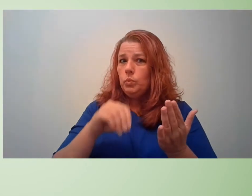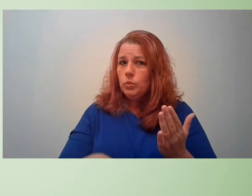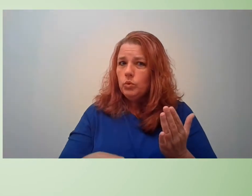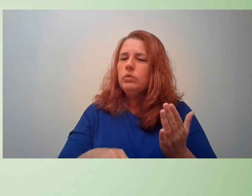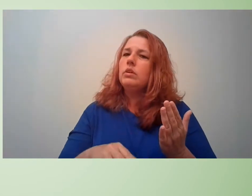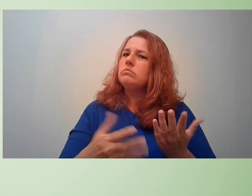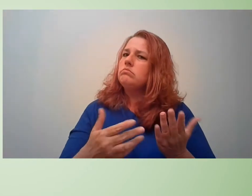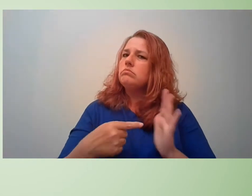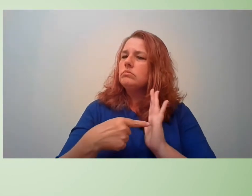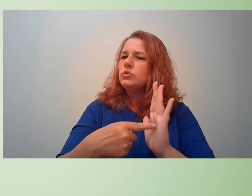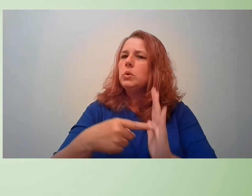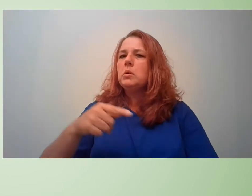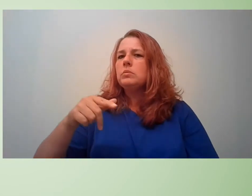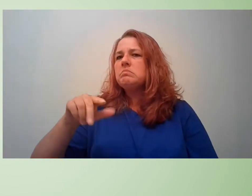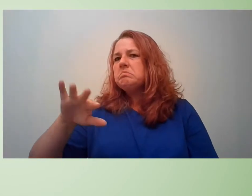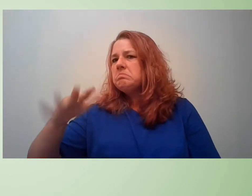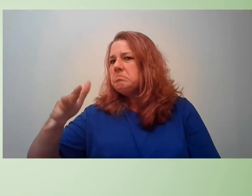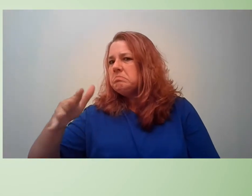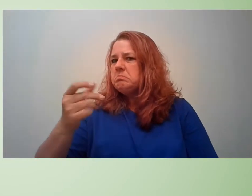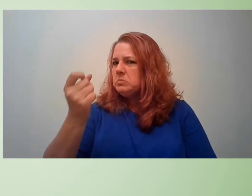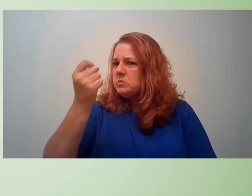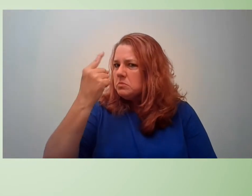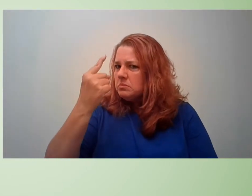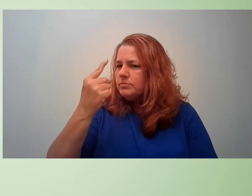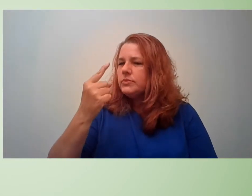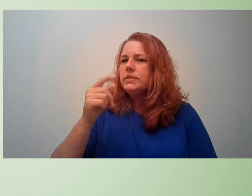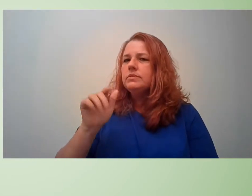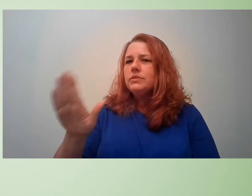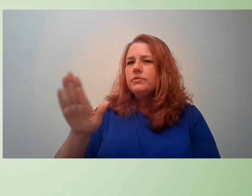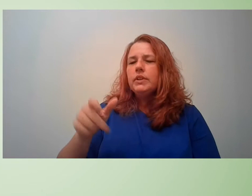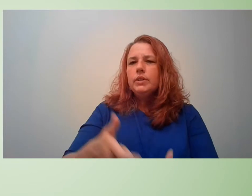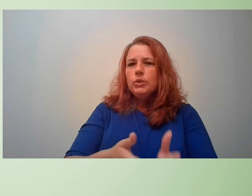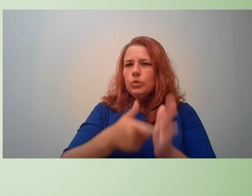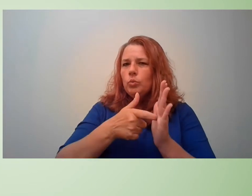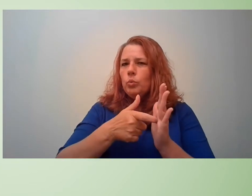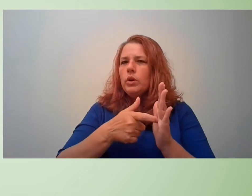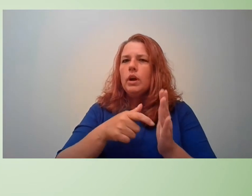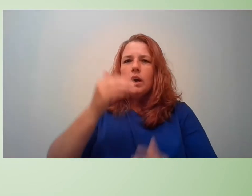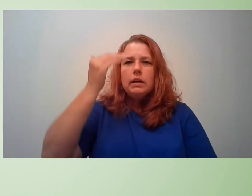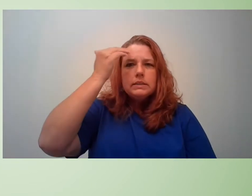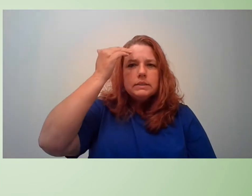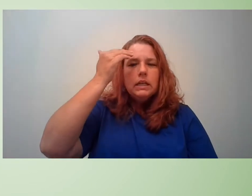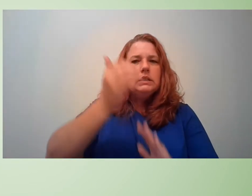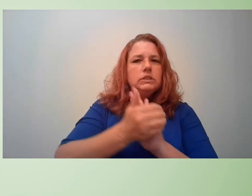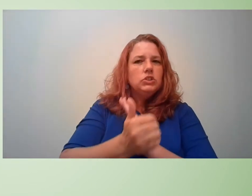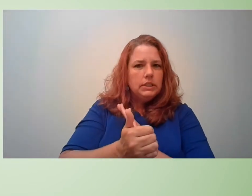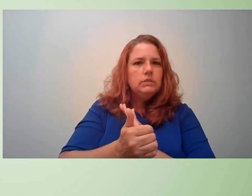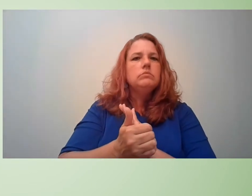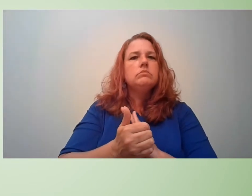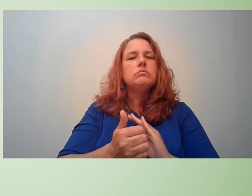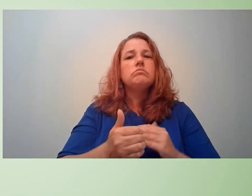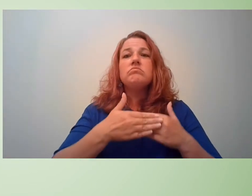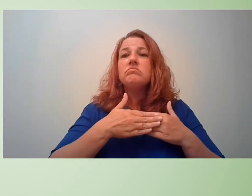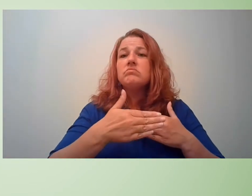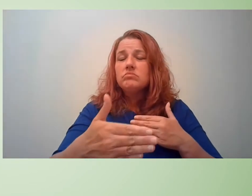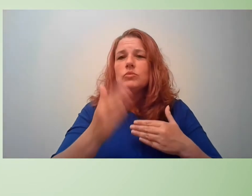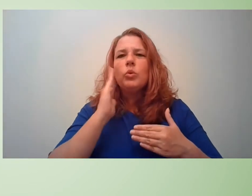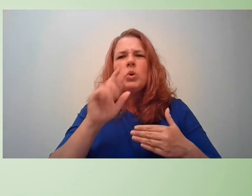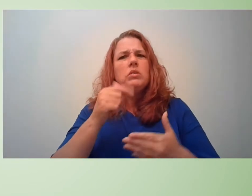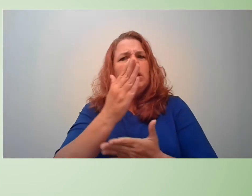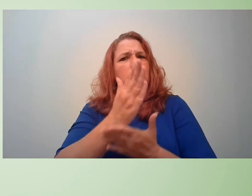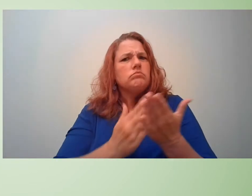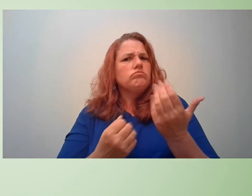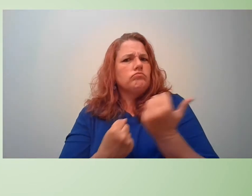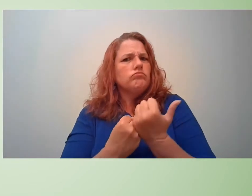4 student shows strong understanding and might need a little support sometimes. For more information and resources you can use at home with your